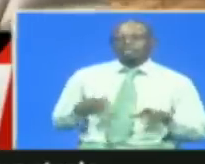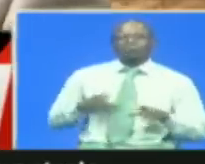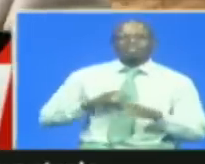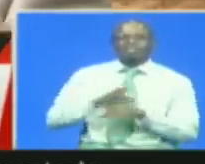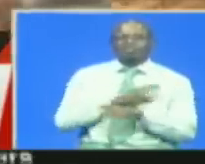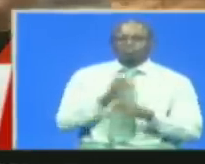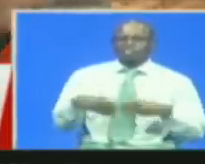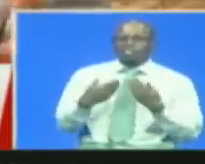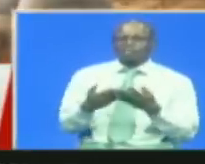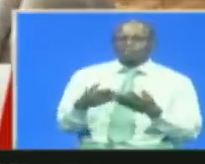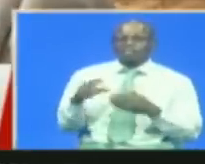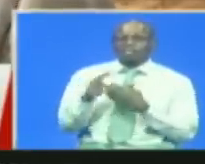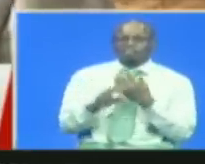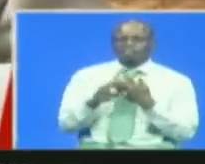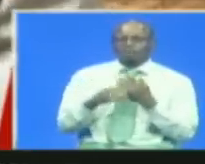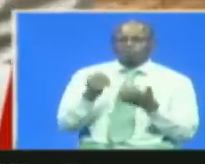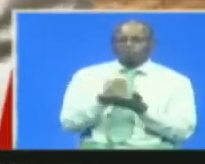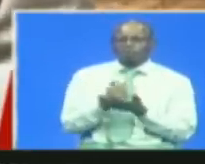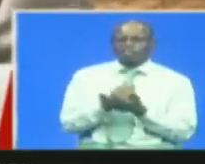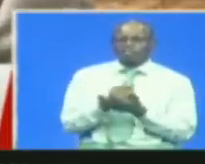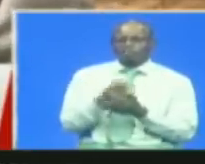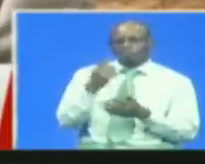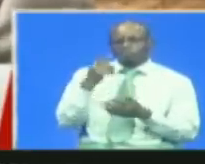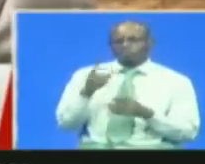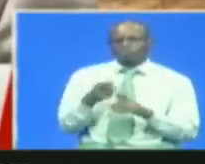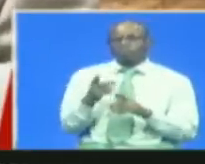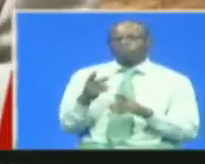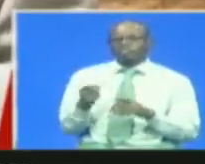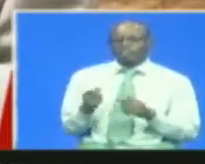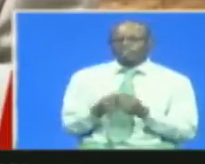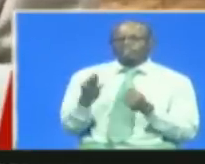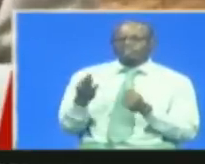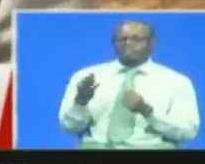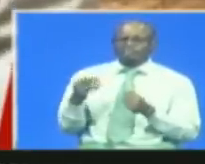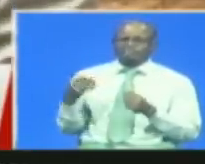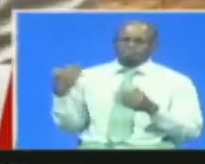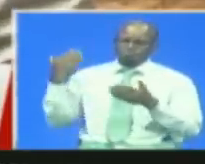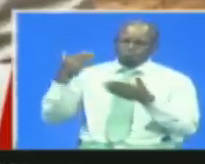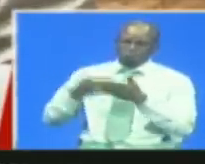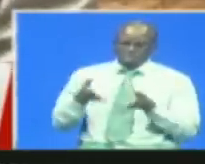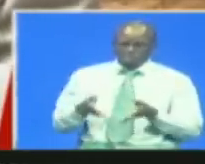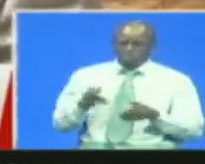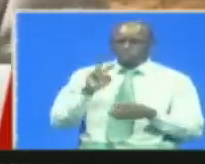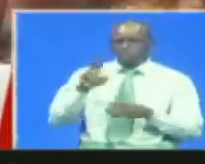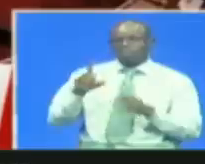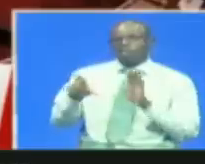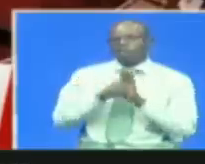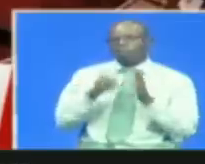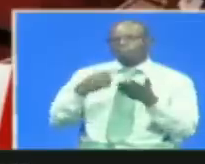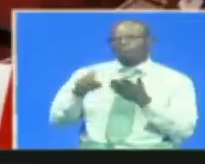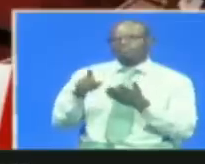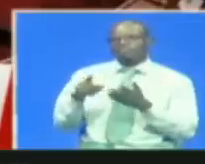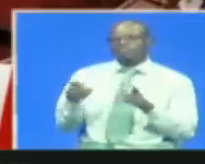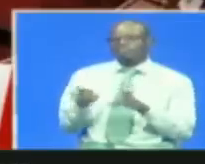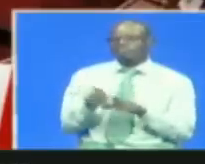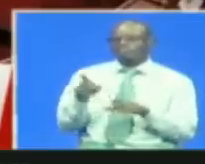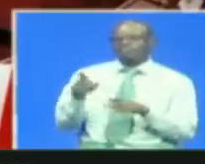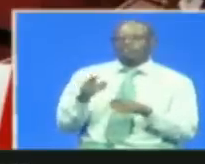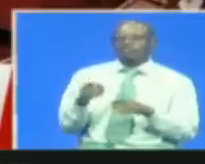are doing auditing from 2013 to now to see the laws that have been passed without the consent of the Senate, and it touches on the counties. 60